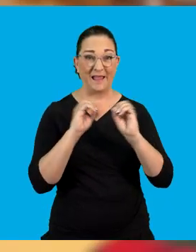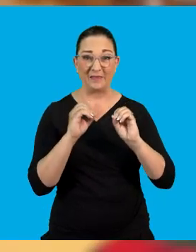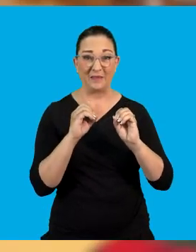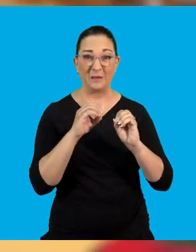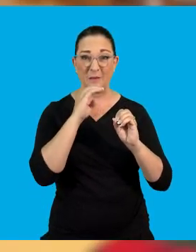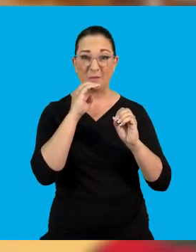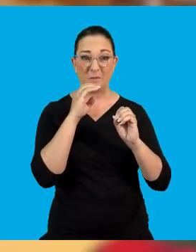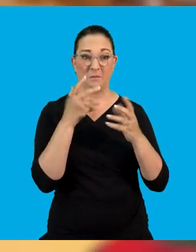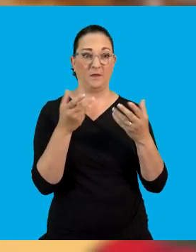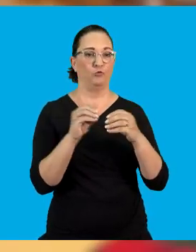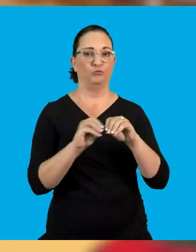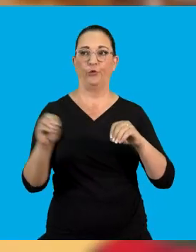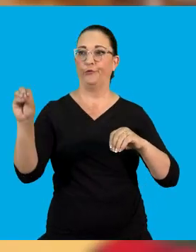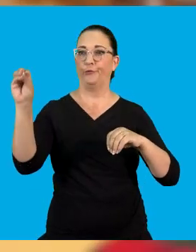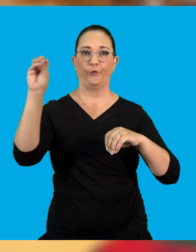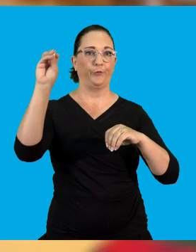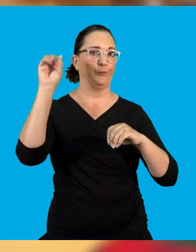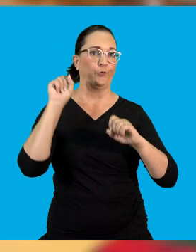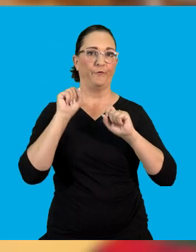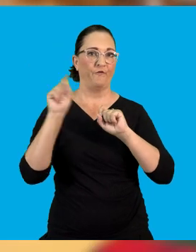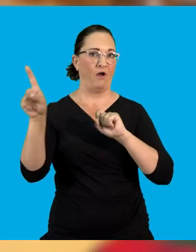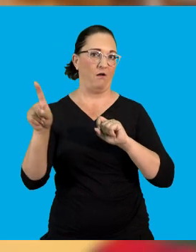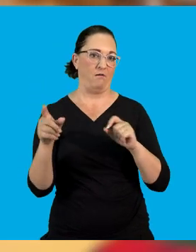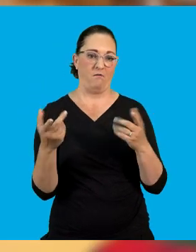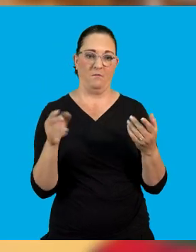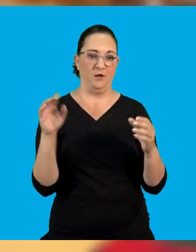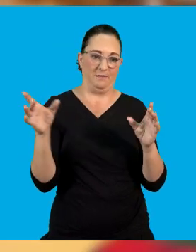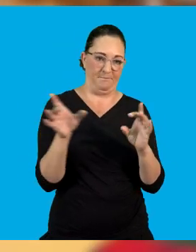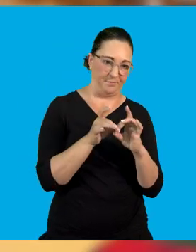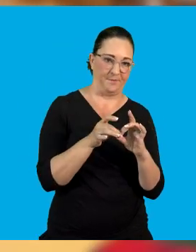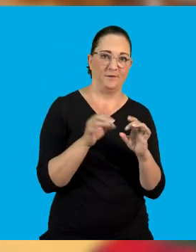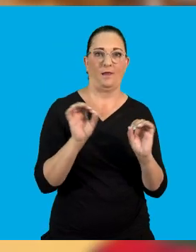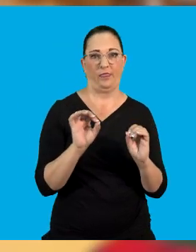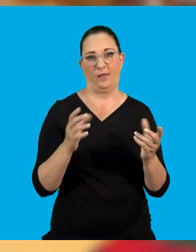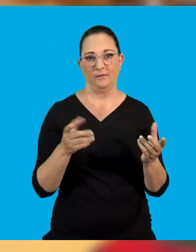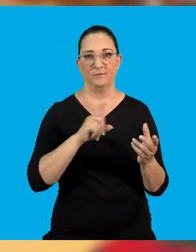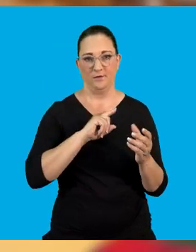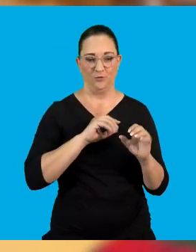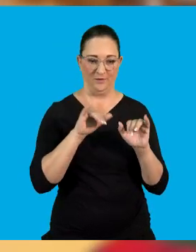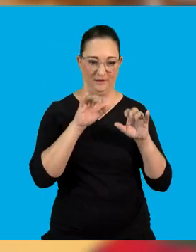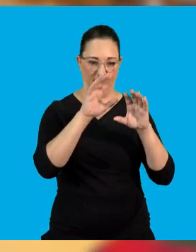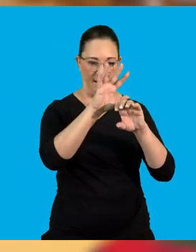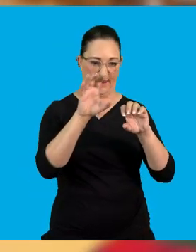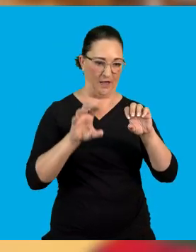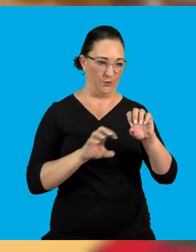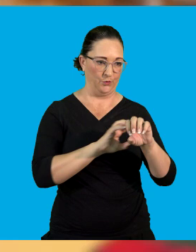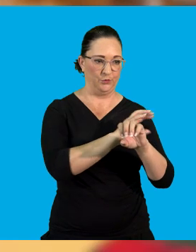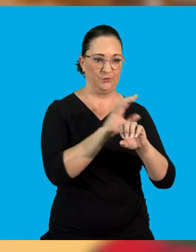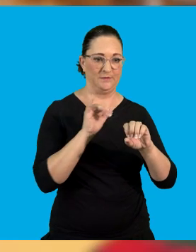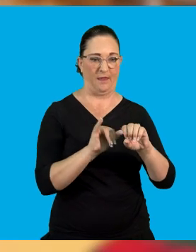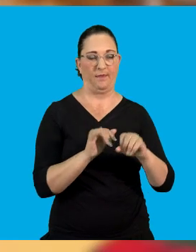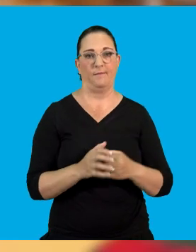would move away and not be attracted to that particular nucleus and forming that particular atom.